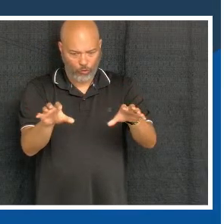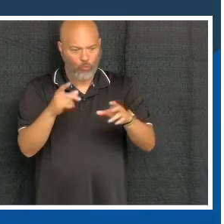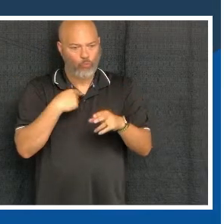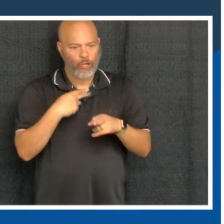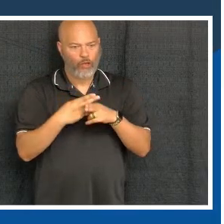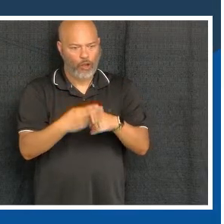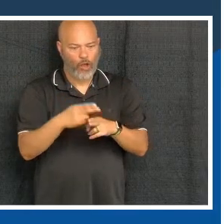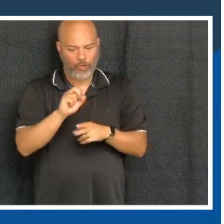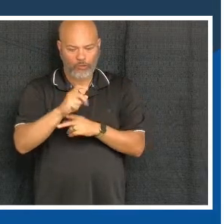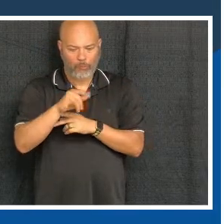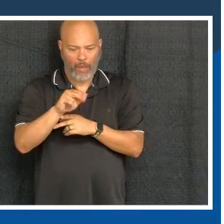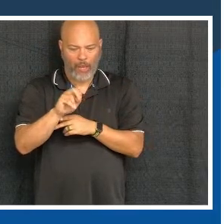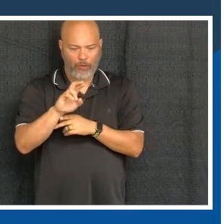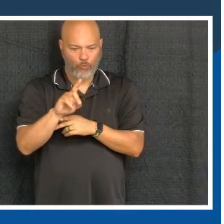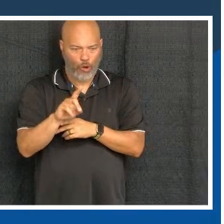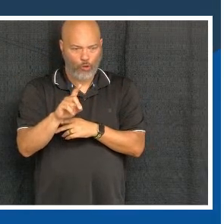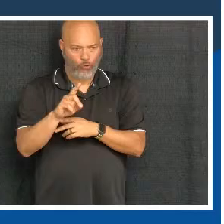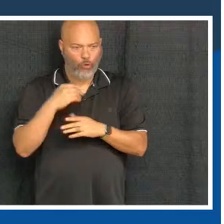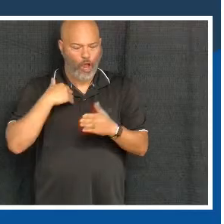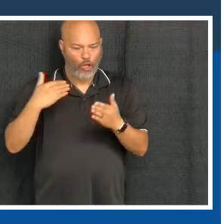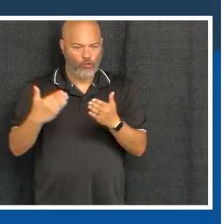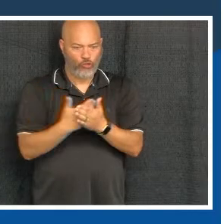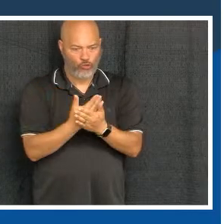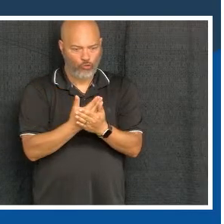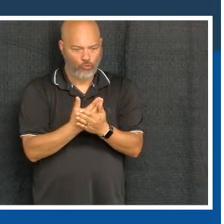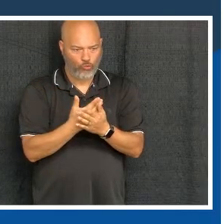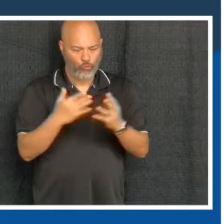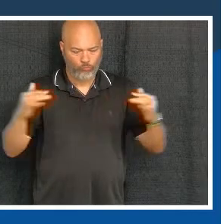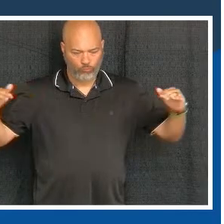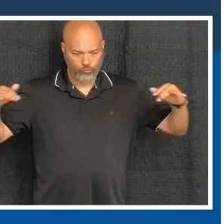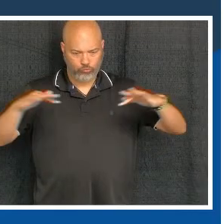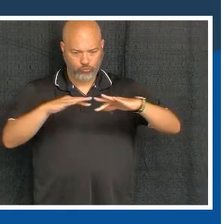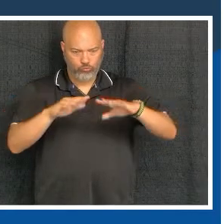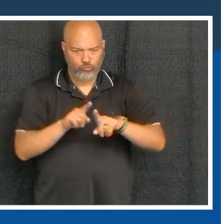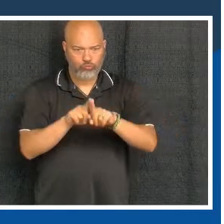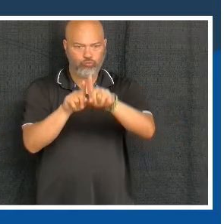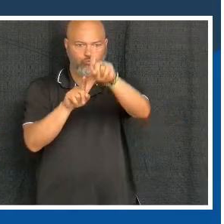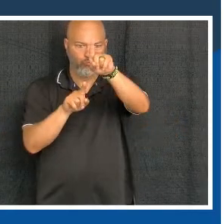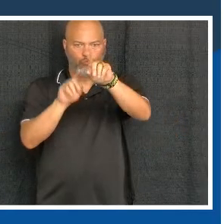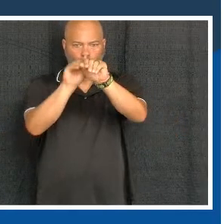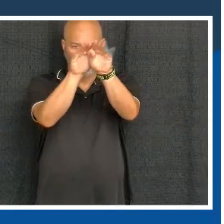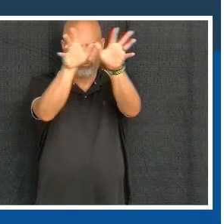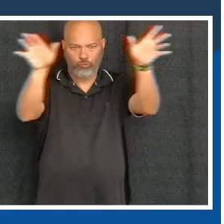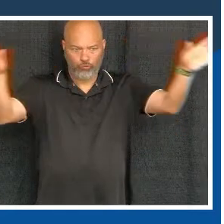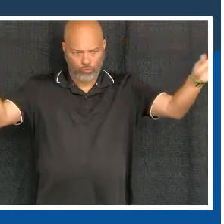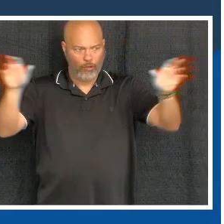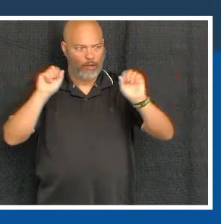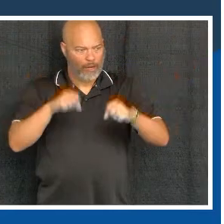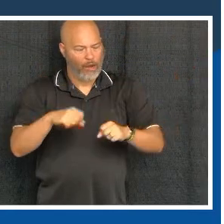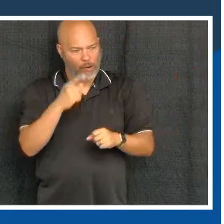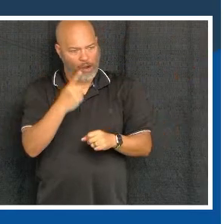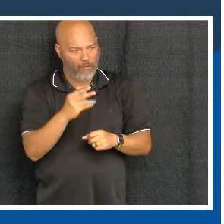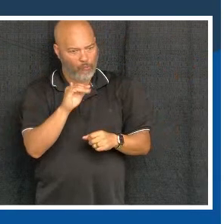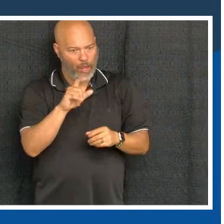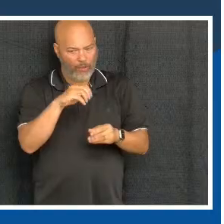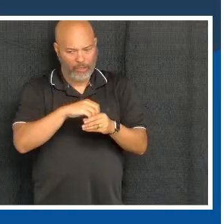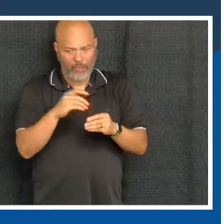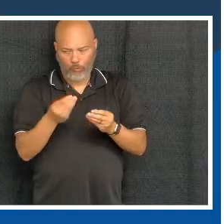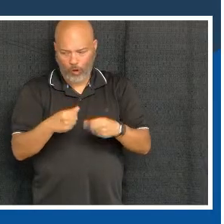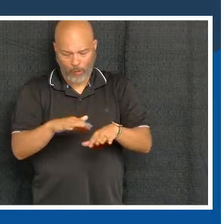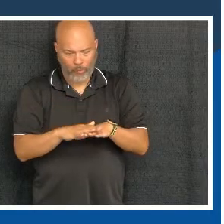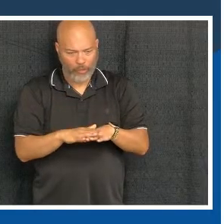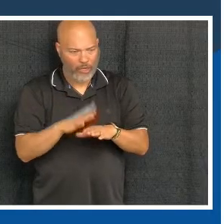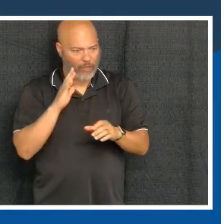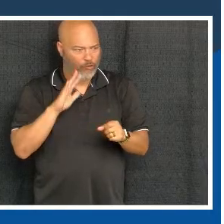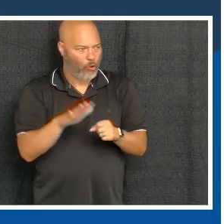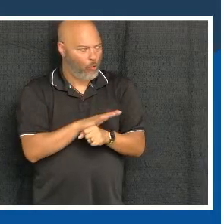call a spine road, so a main new collector, and then distribute out to the local as you get maybe a half mile into the property as